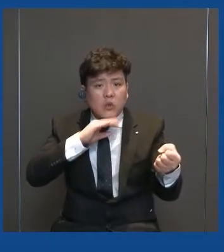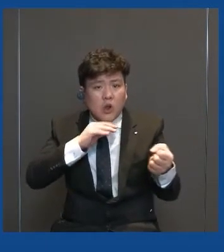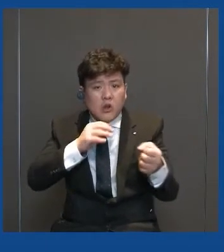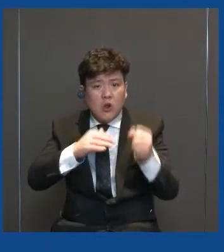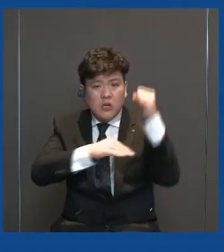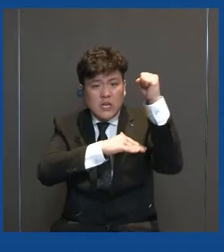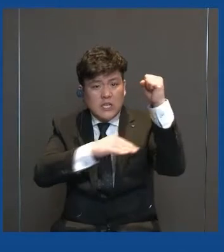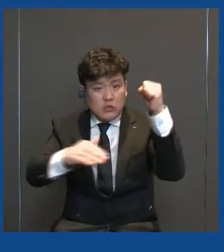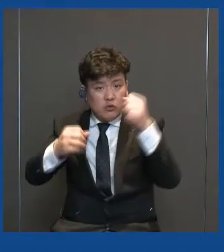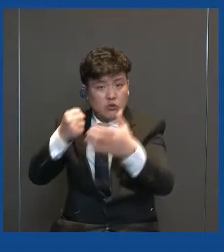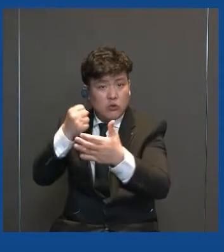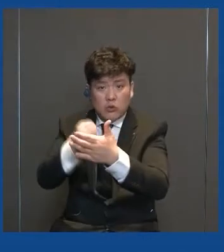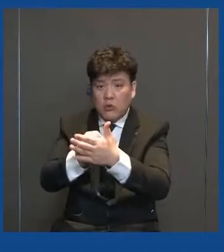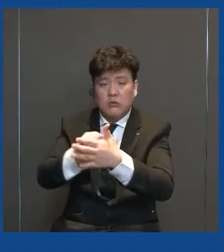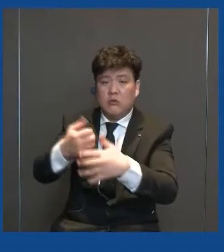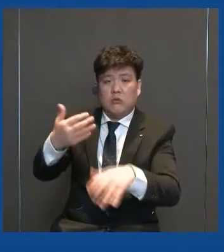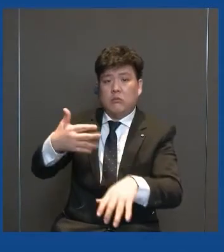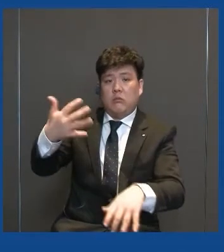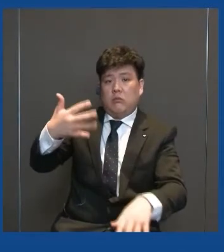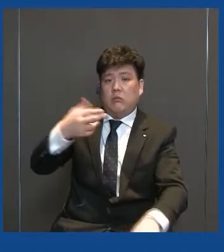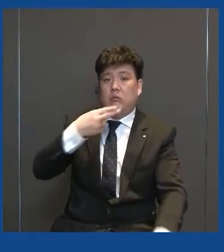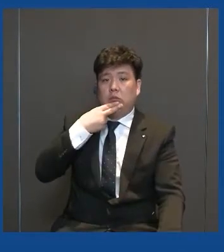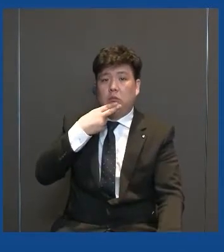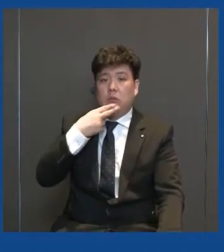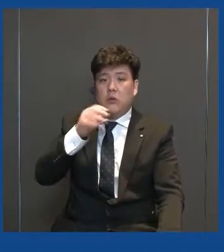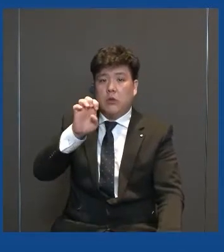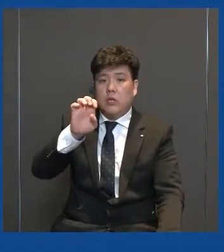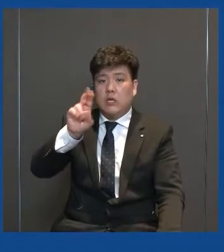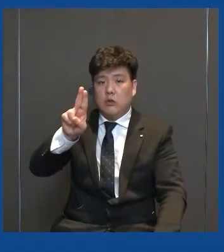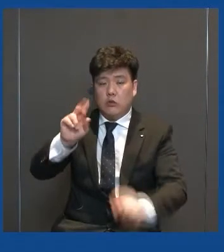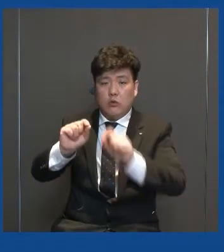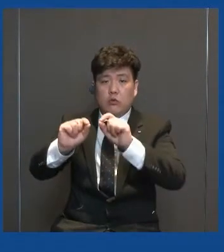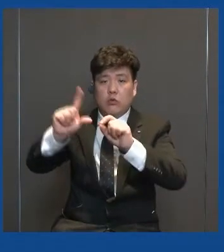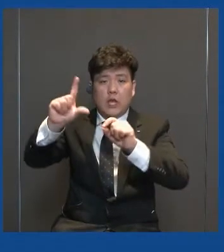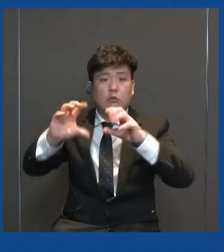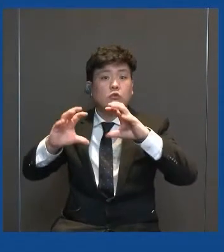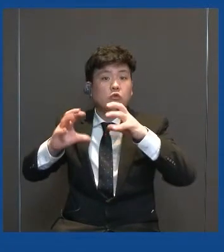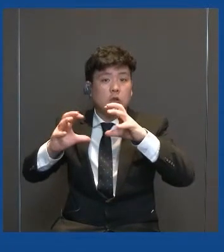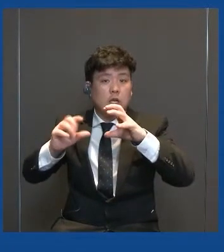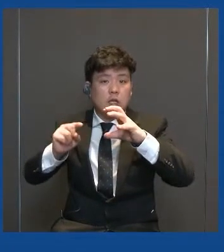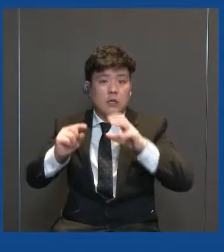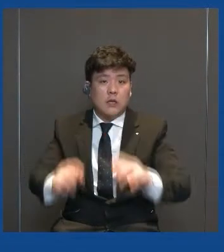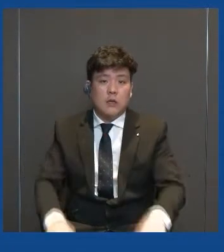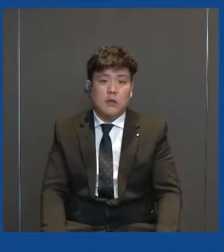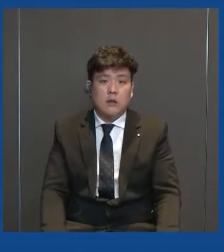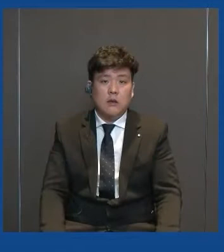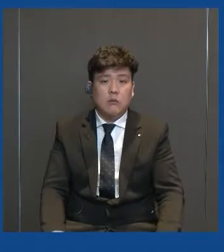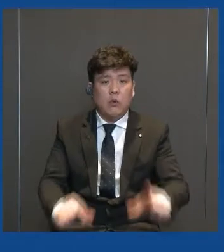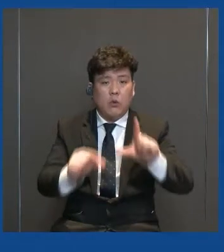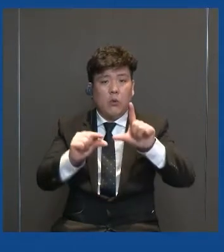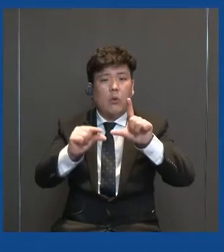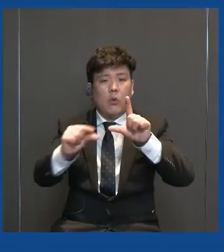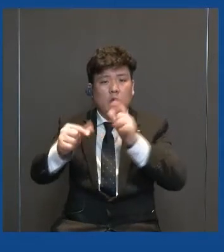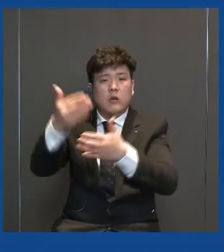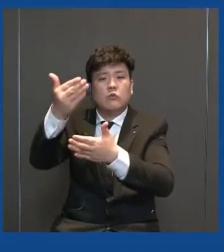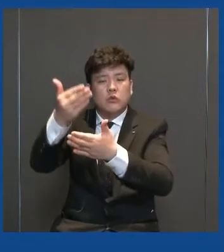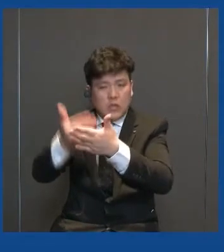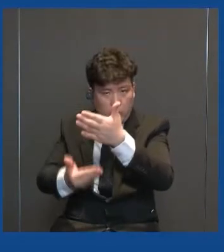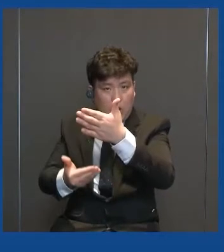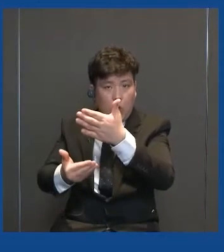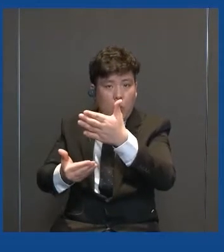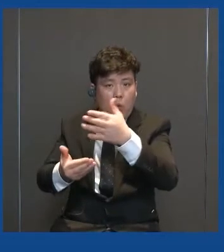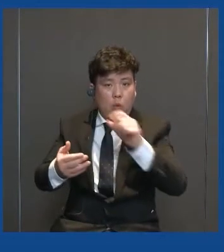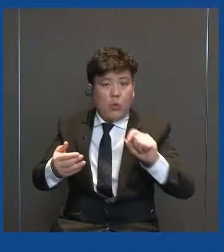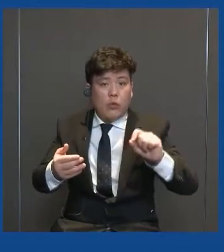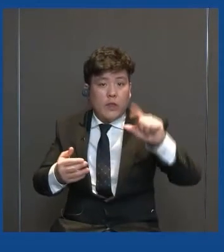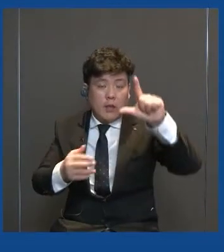healthcare. However, a few exceptions in EU countries have been reported where guidance to